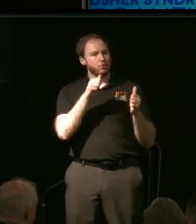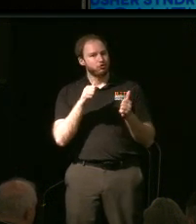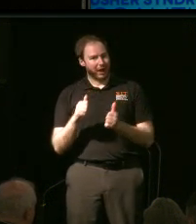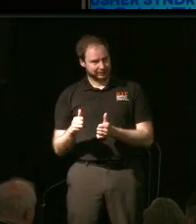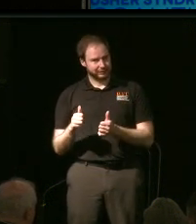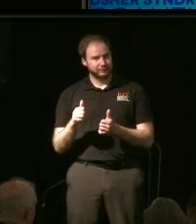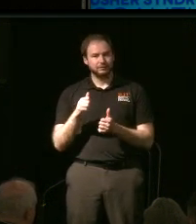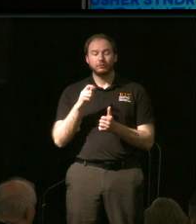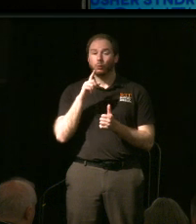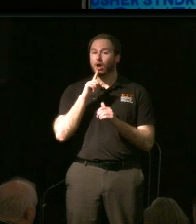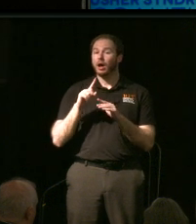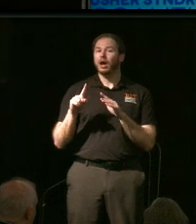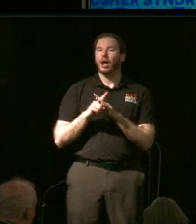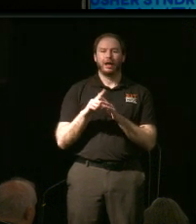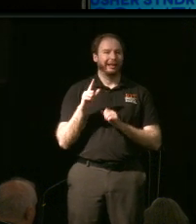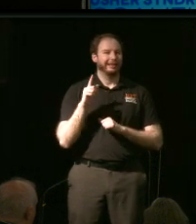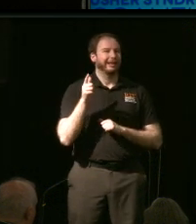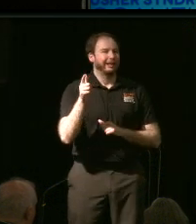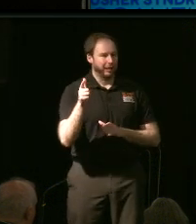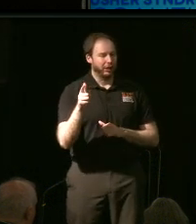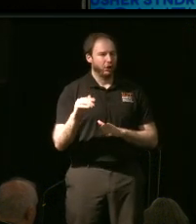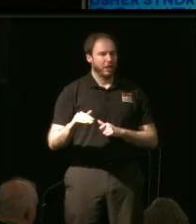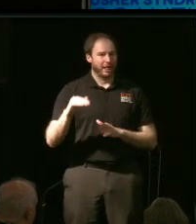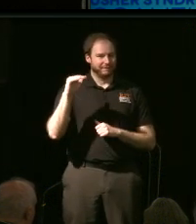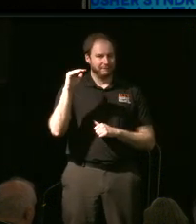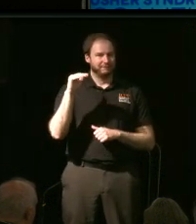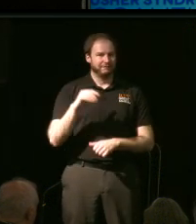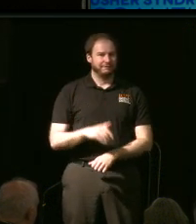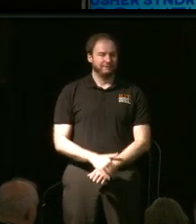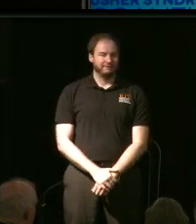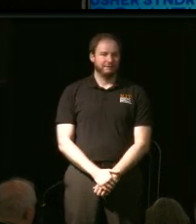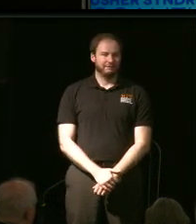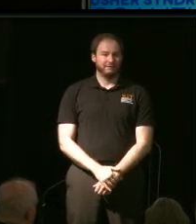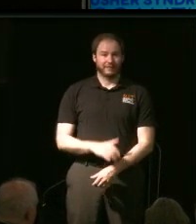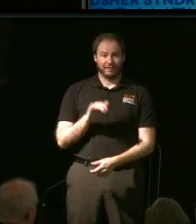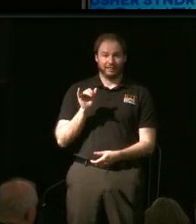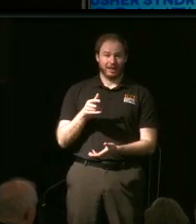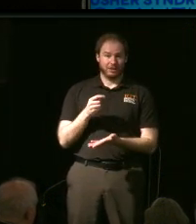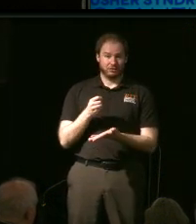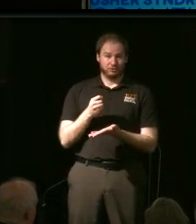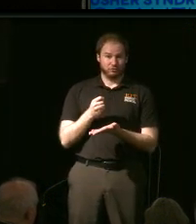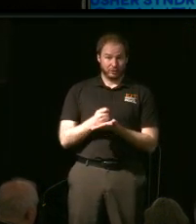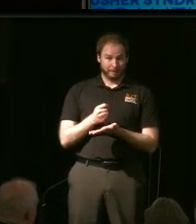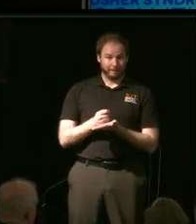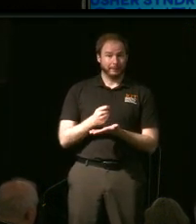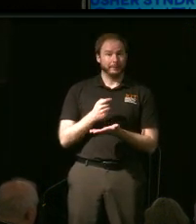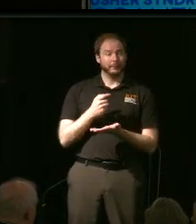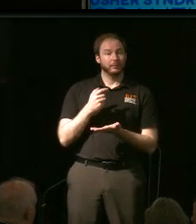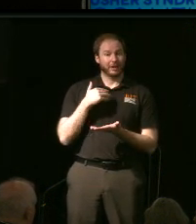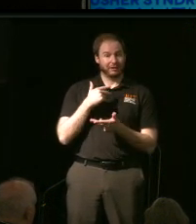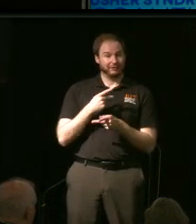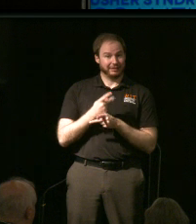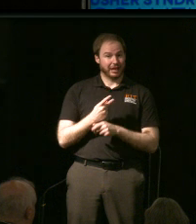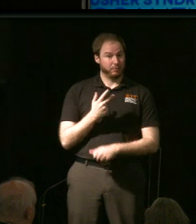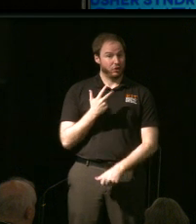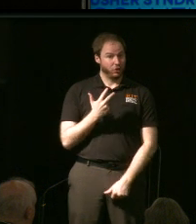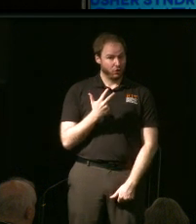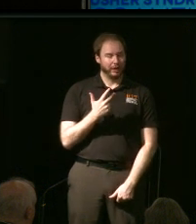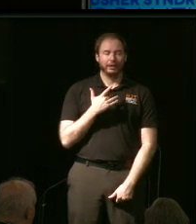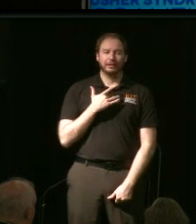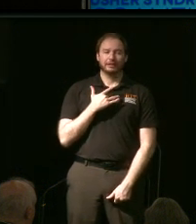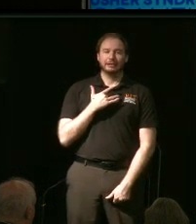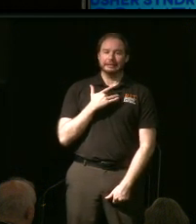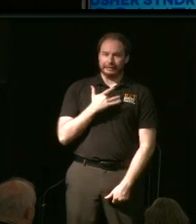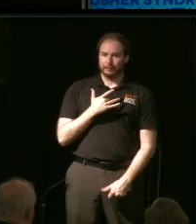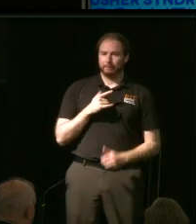begins later in life. The treatment for individuals living with type 3